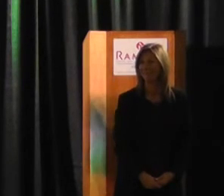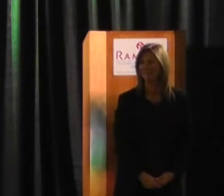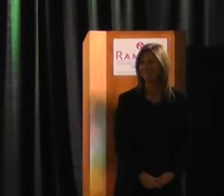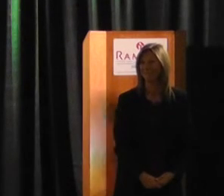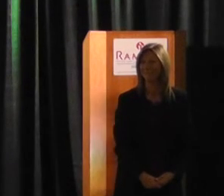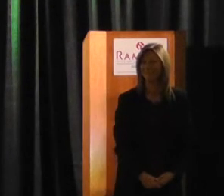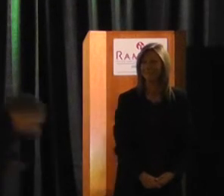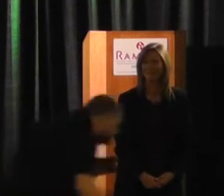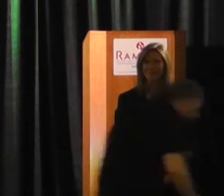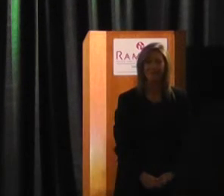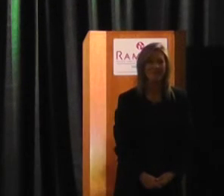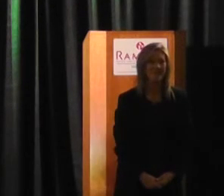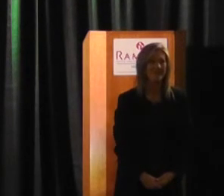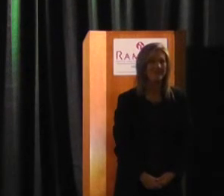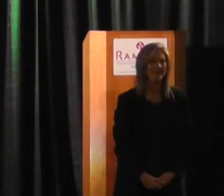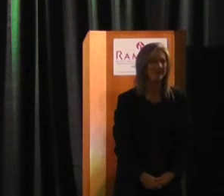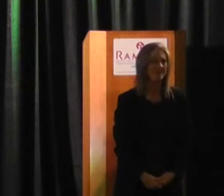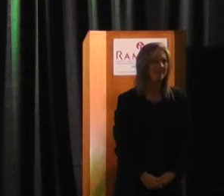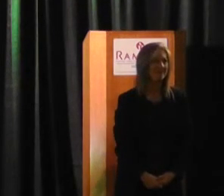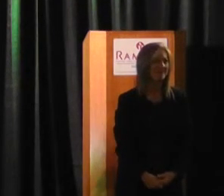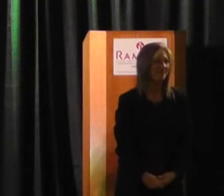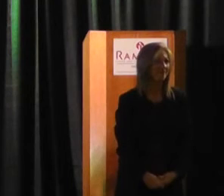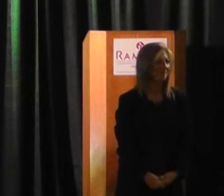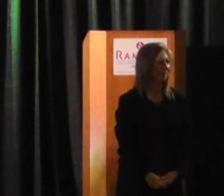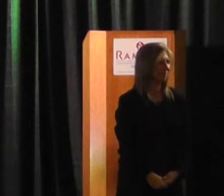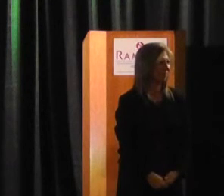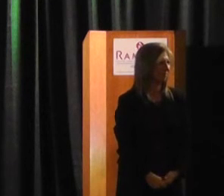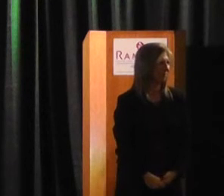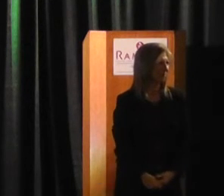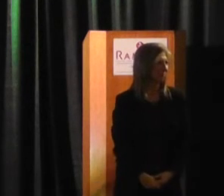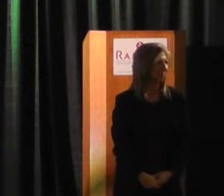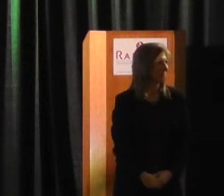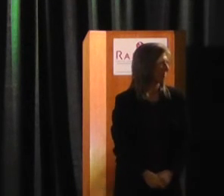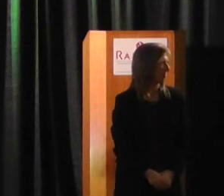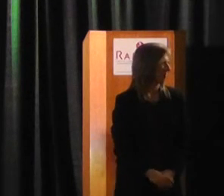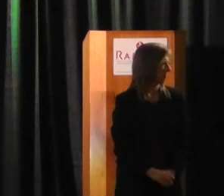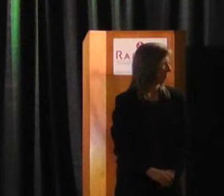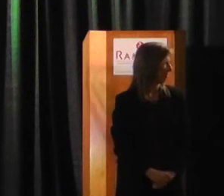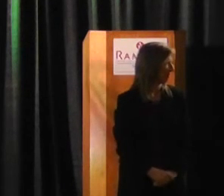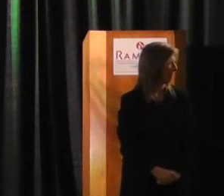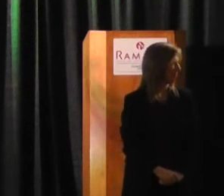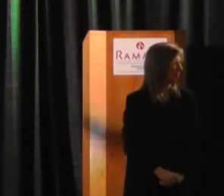Fly. Hug. Turn sideways.